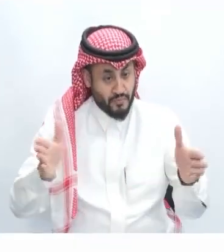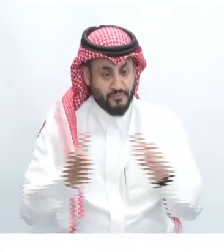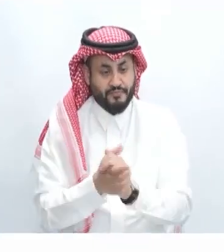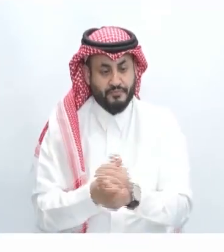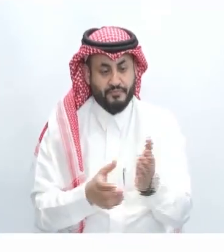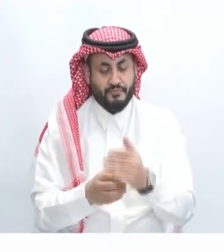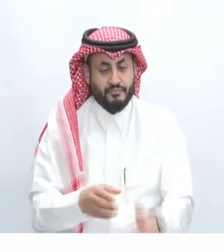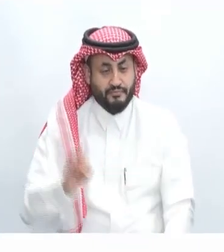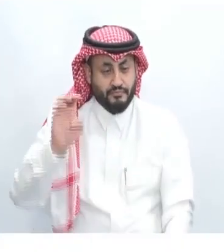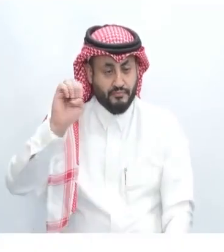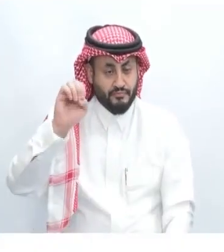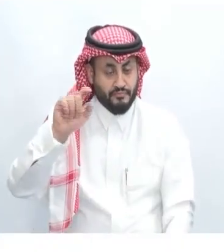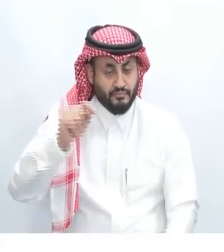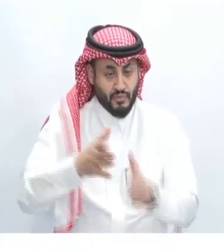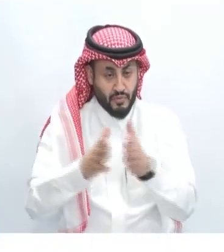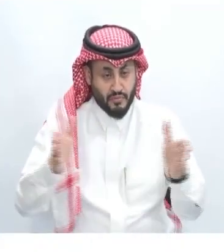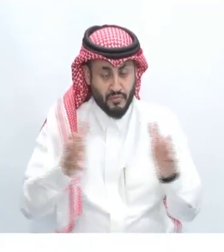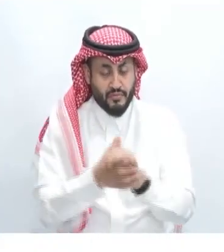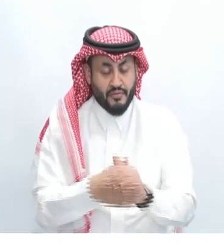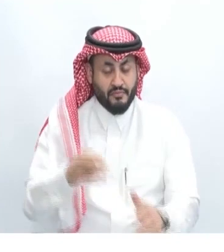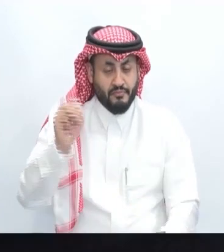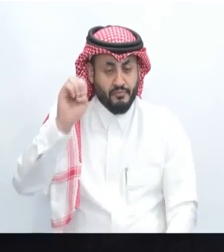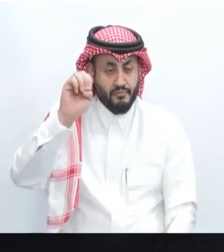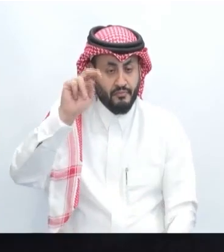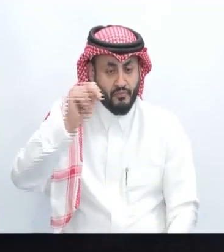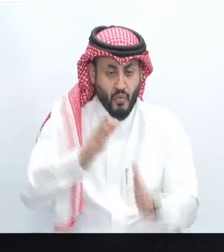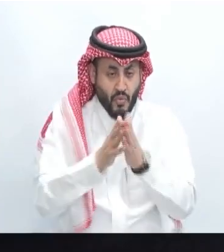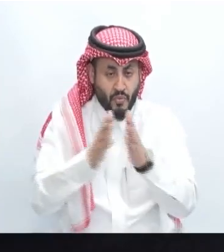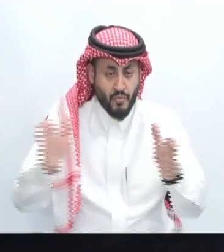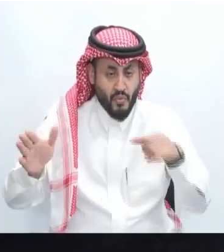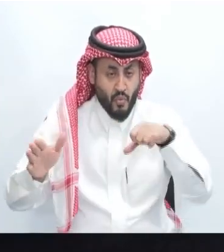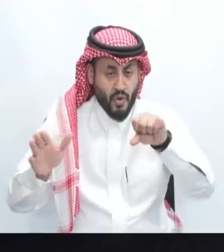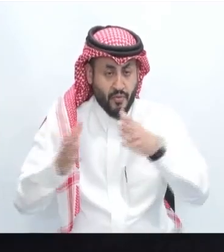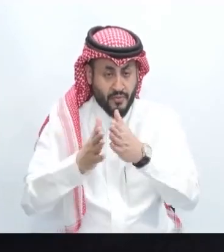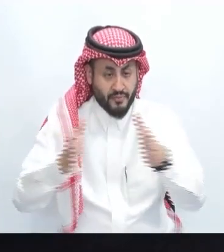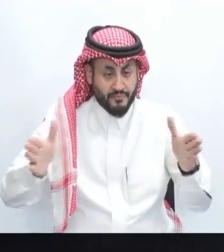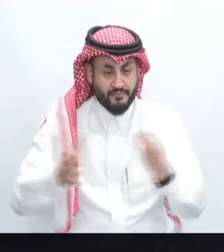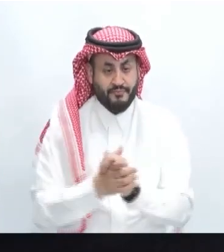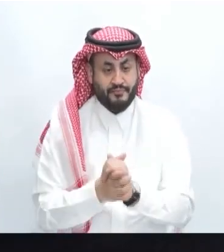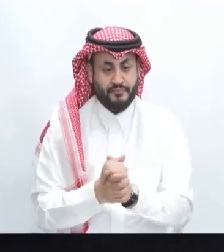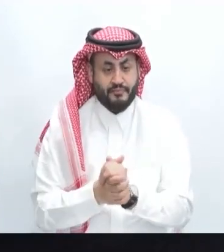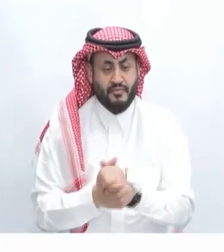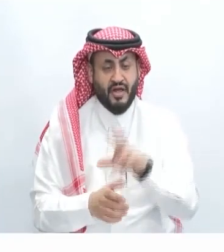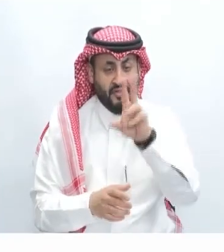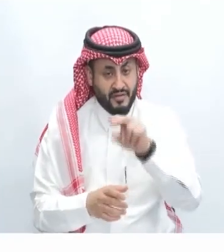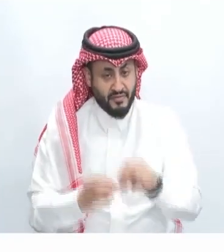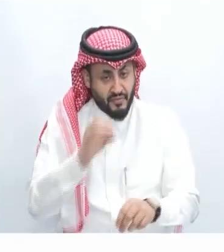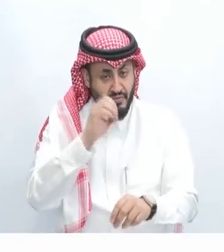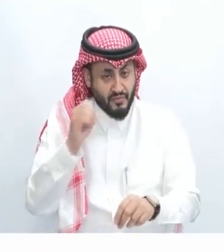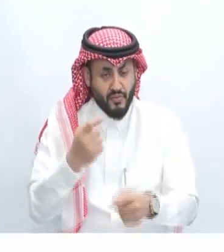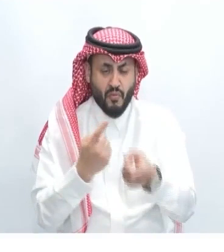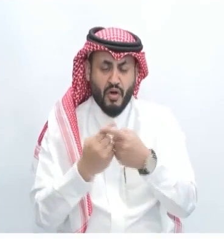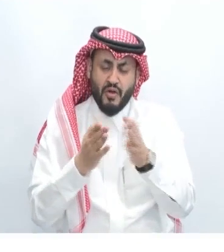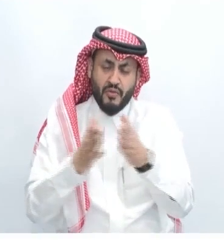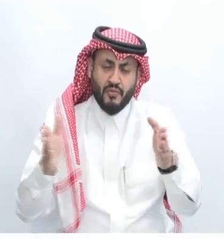food, boot, moon. And we said that sometimes we even write the same letters as we can see